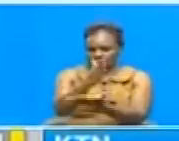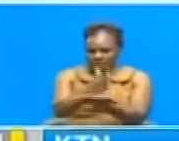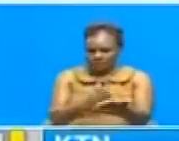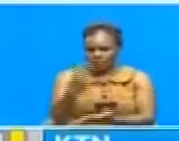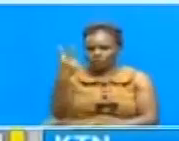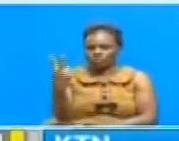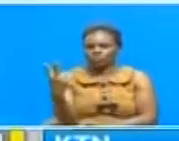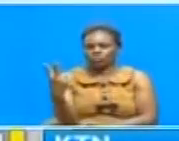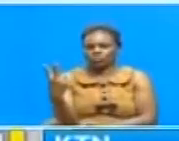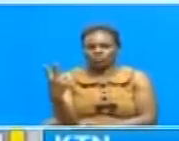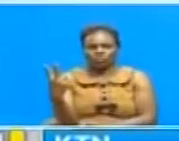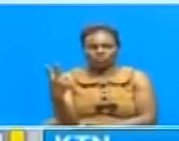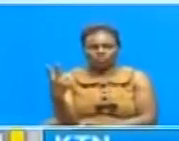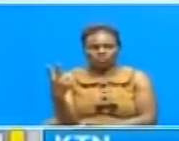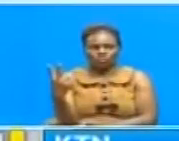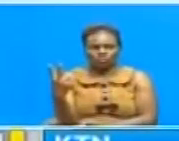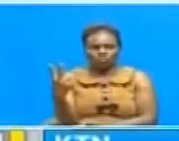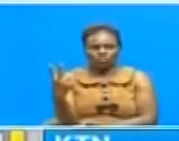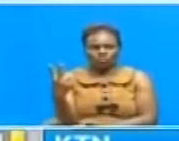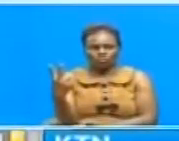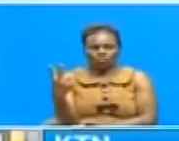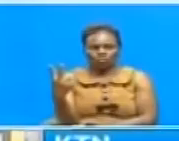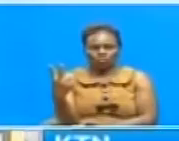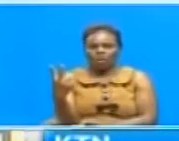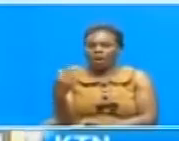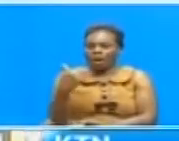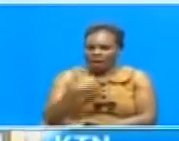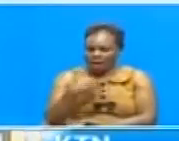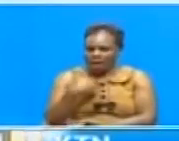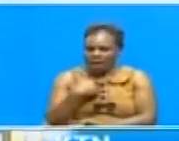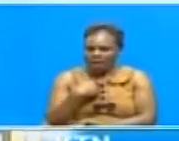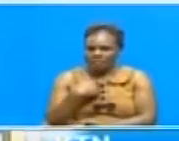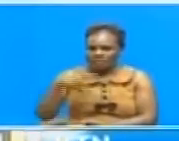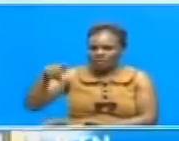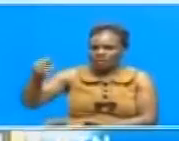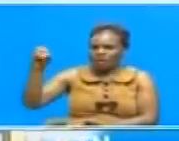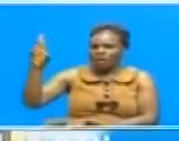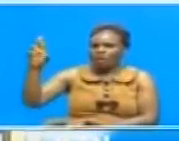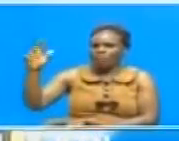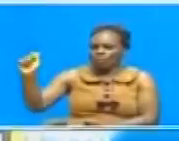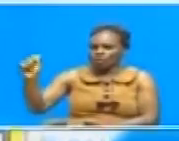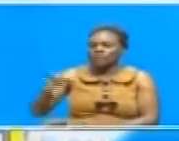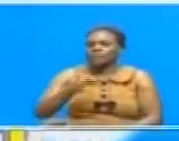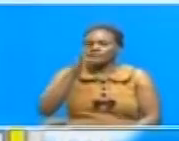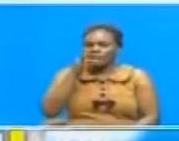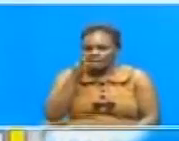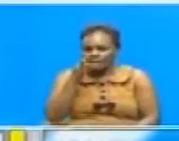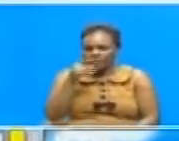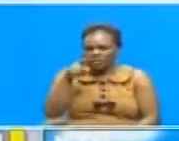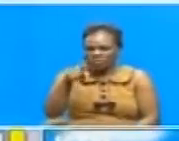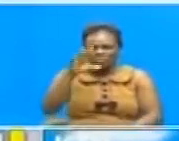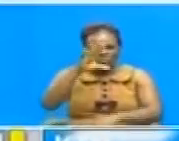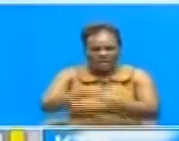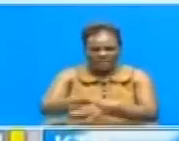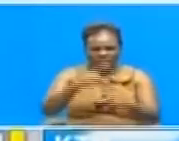ways. West of Rift, they support changa and they take that changa. You rarely get